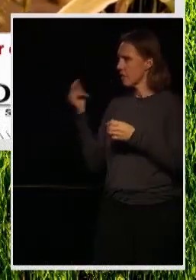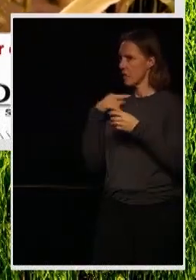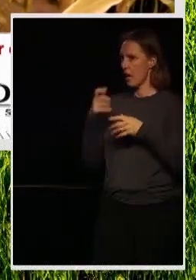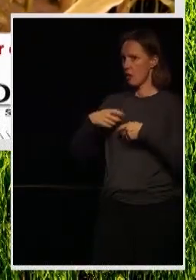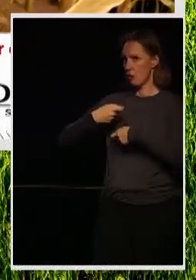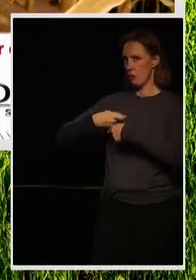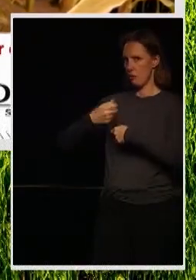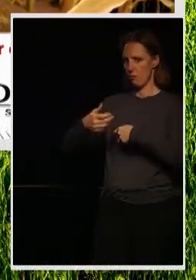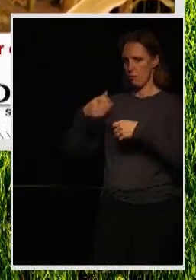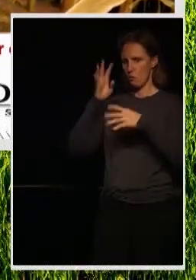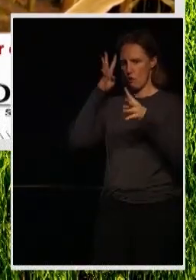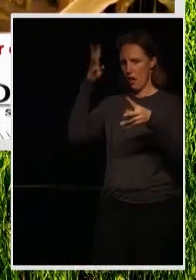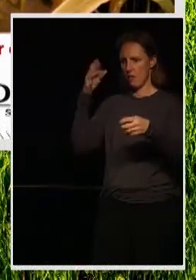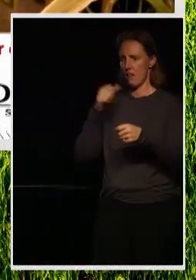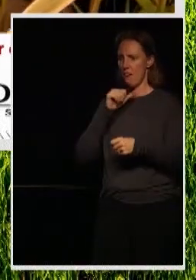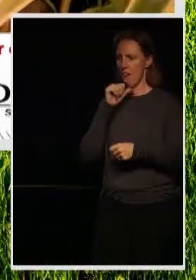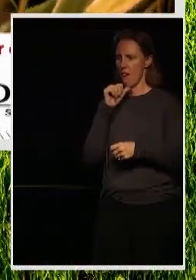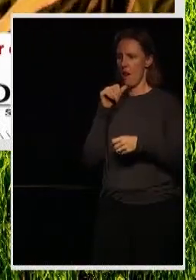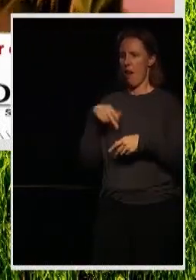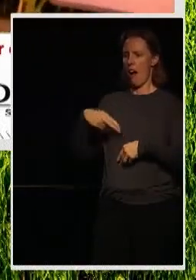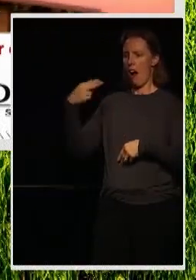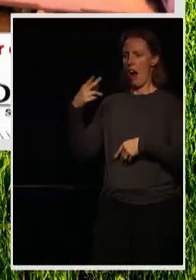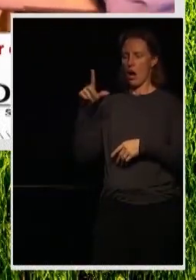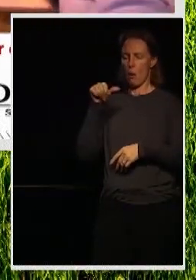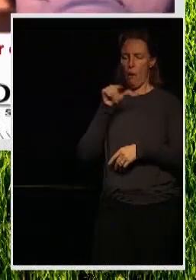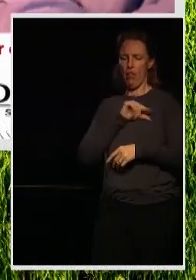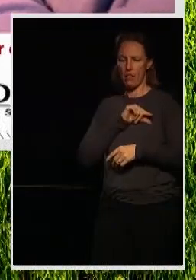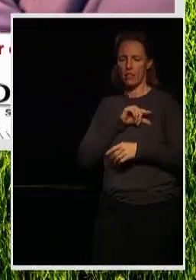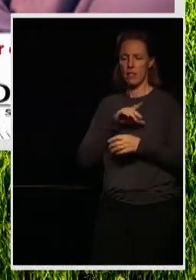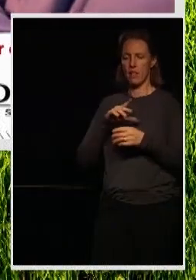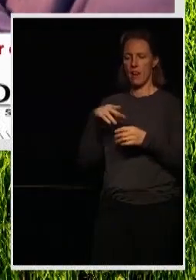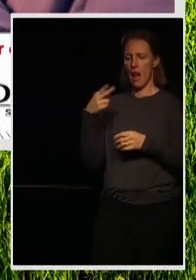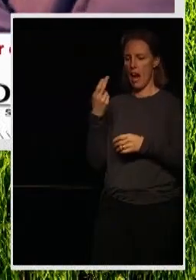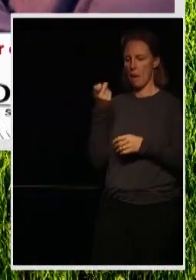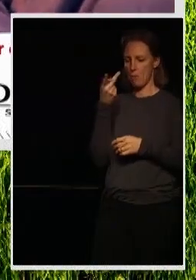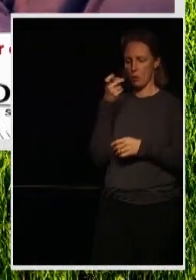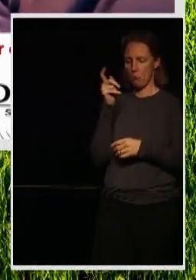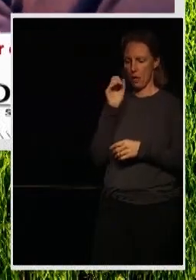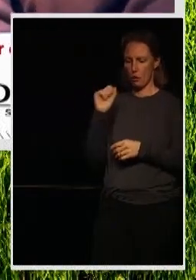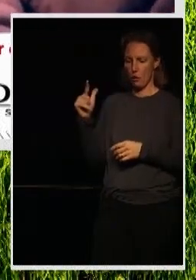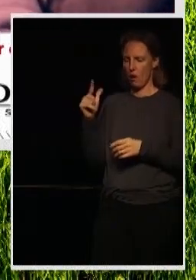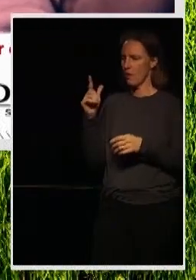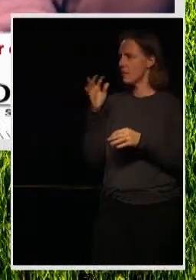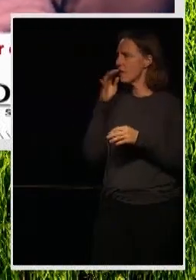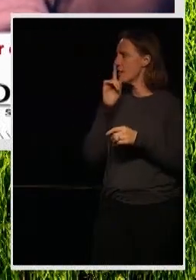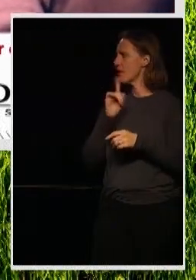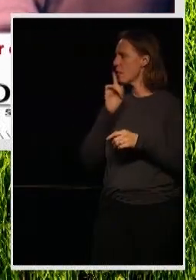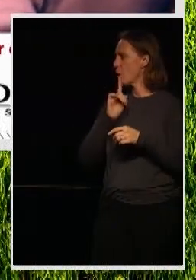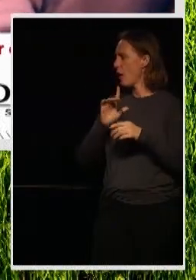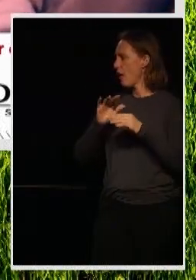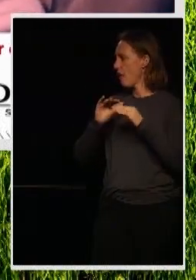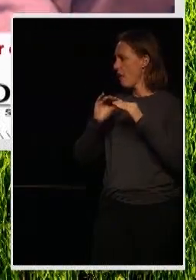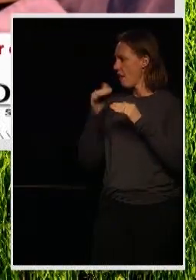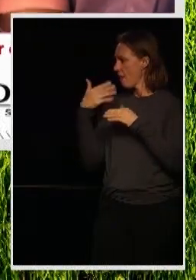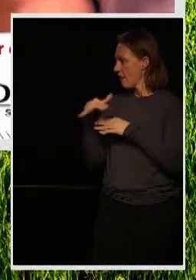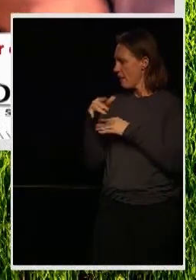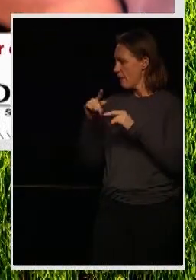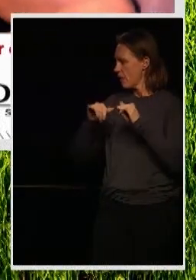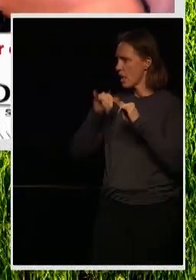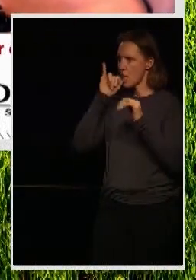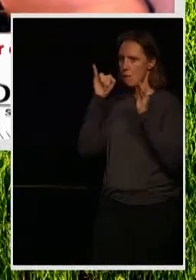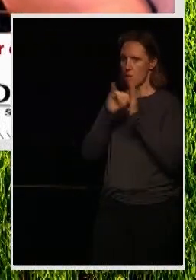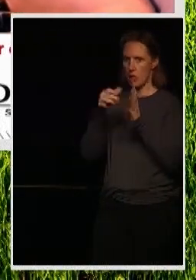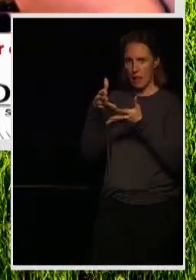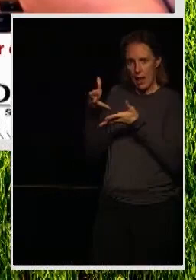the unprecedented high-quality hyperspectral single-leaf image like this, and with the very high spatial